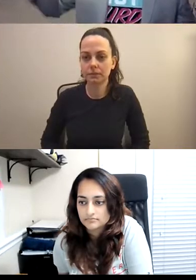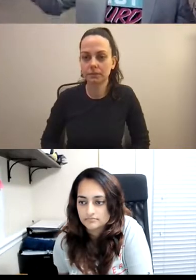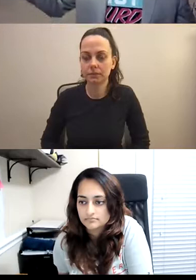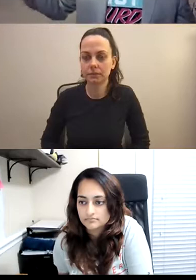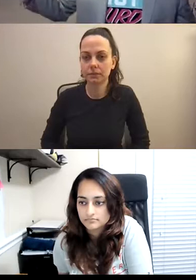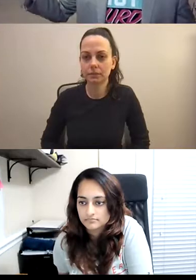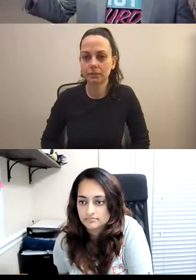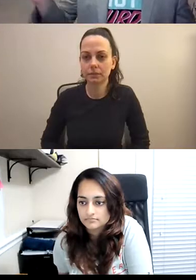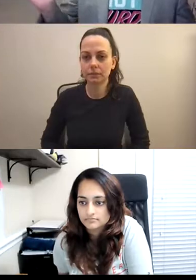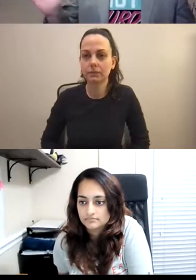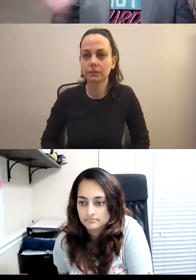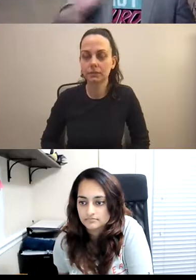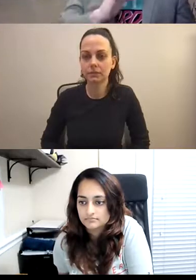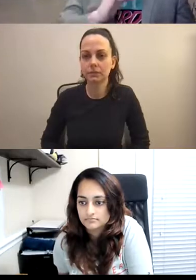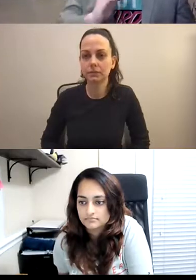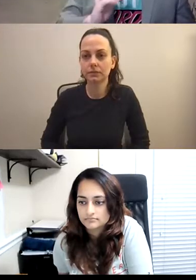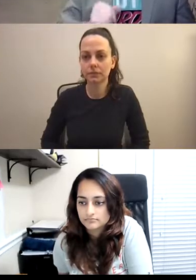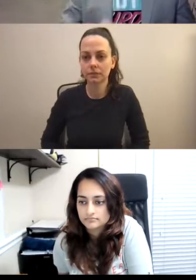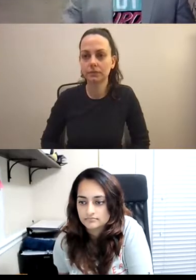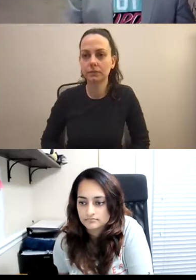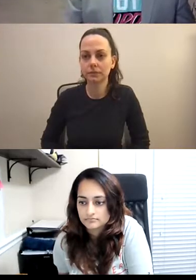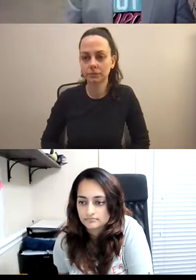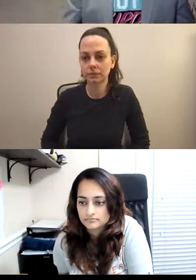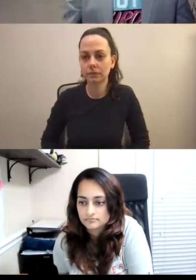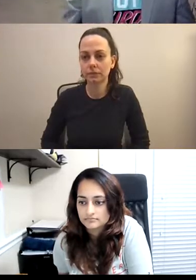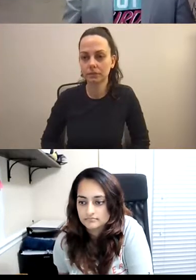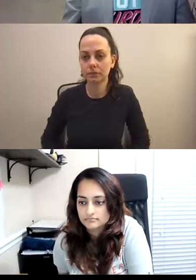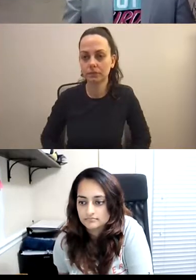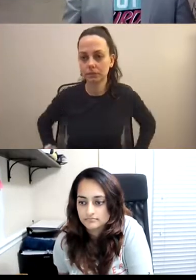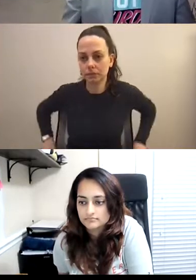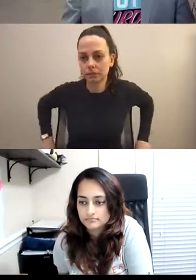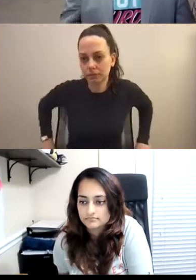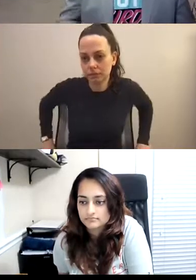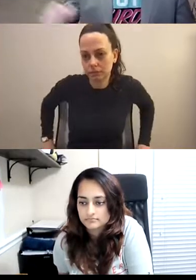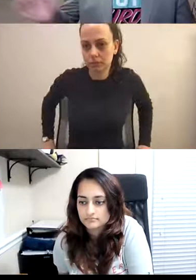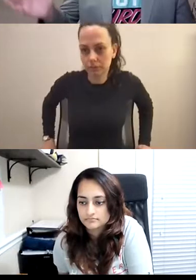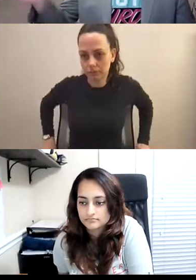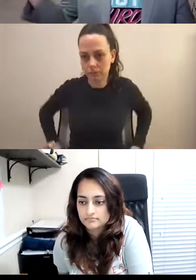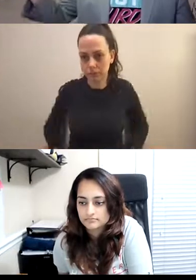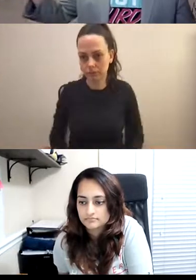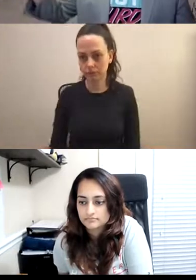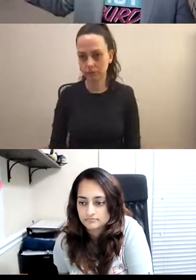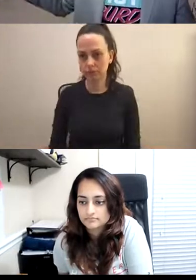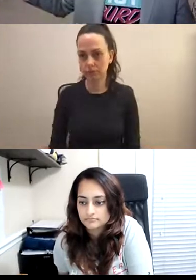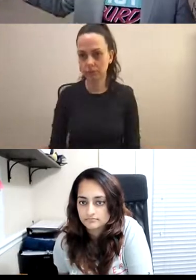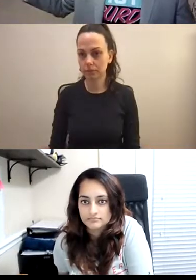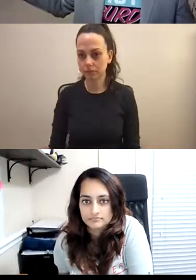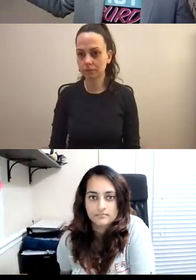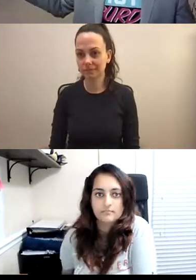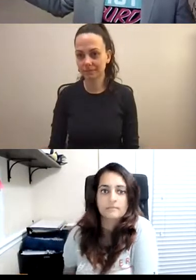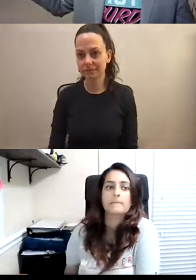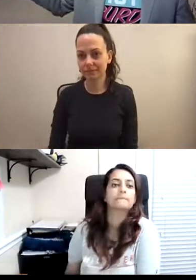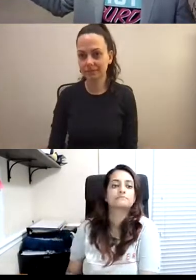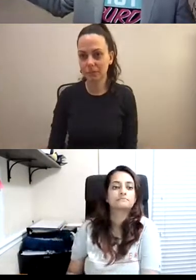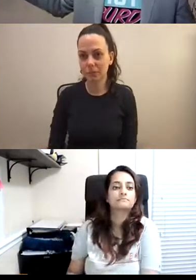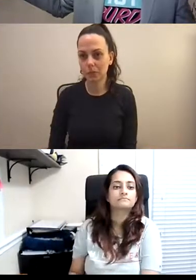more starts to open up for us. I have not been successful on the apps. And honestly, when I think about dating apps, I